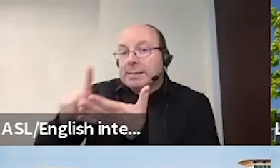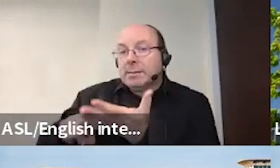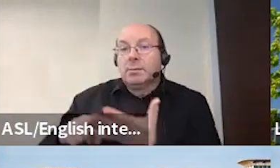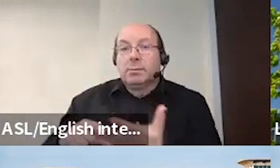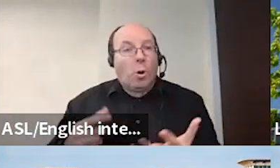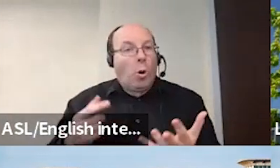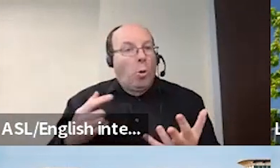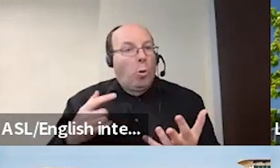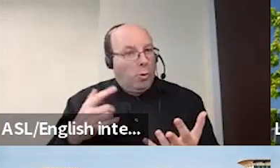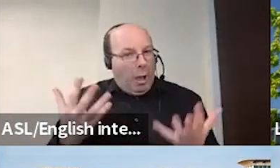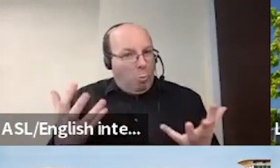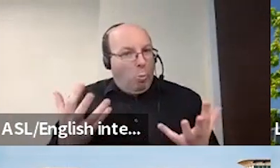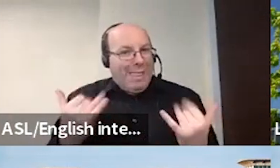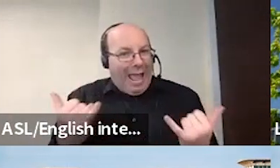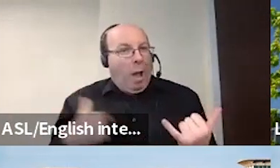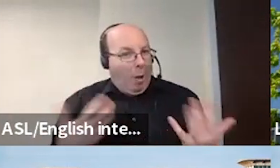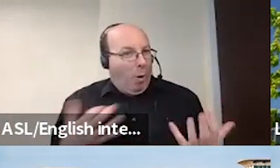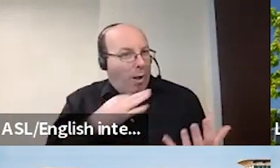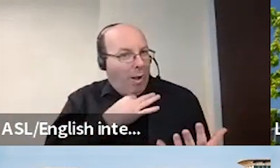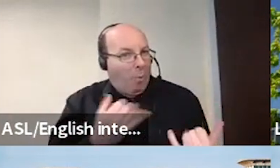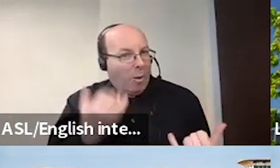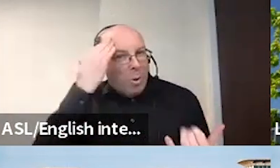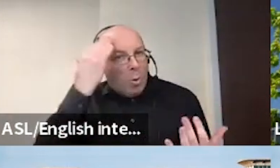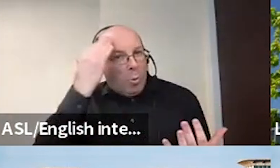know today or next week, they provide